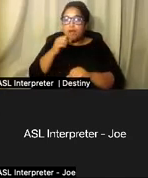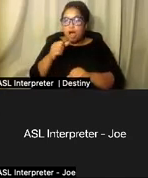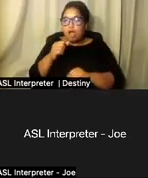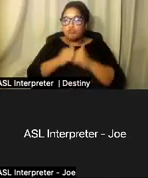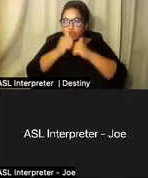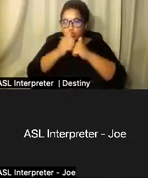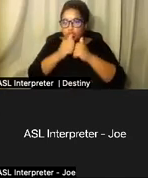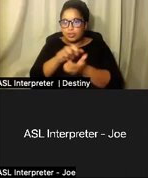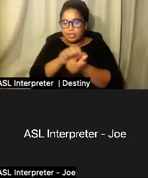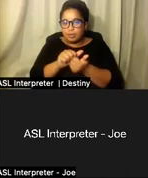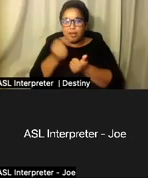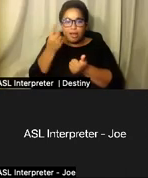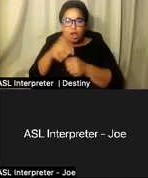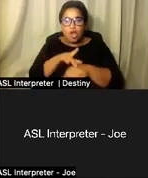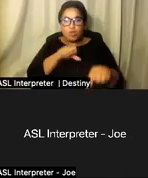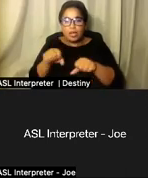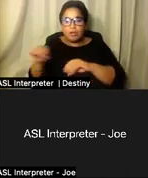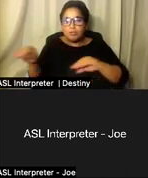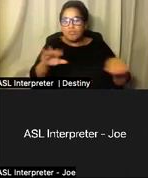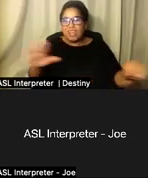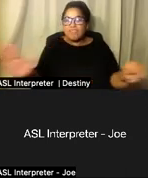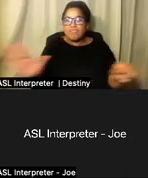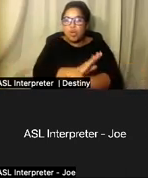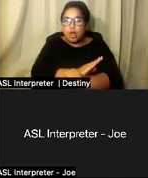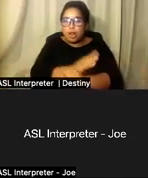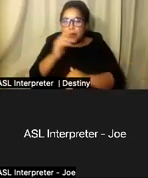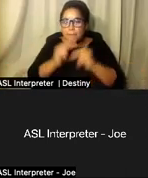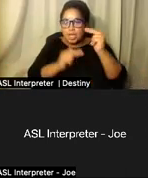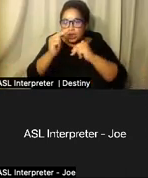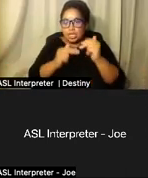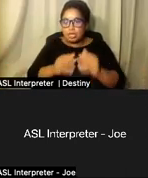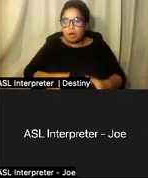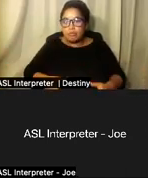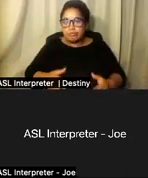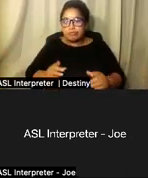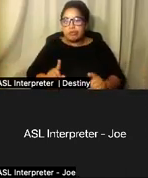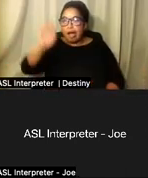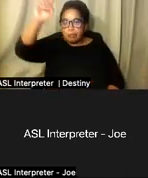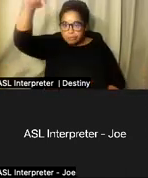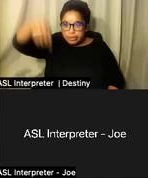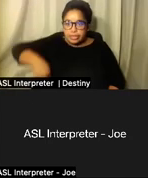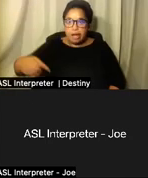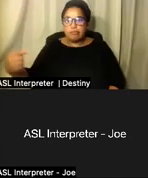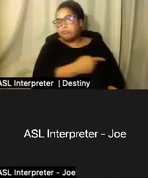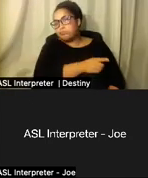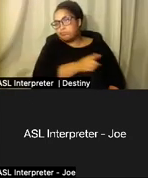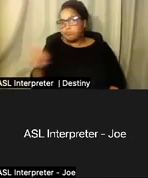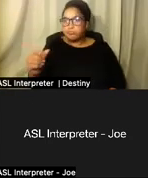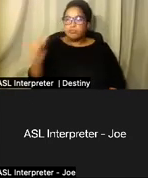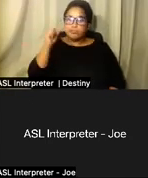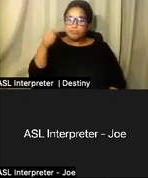forces can move an entire building in all directions, not just back and forth.